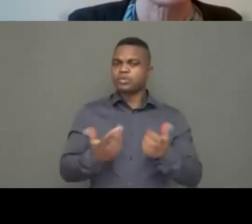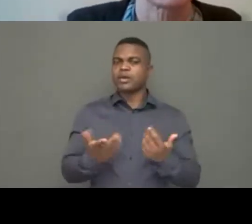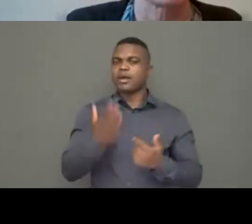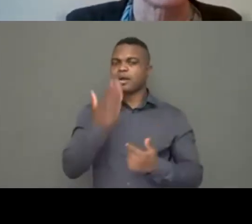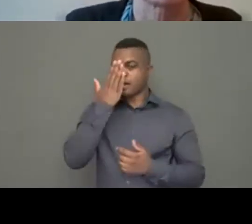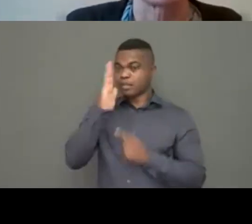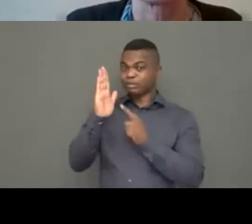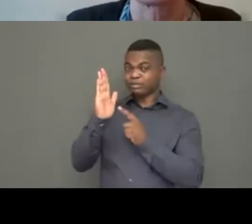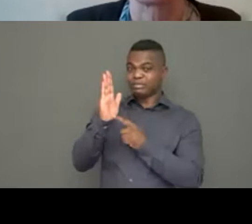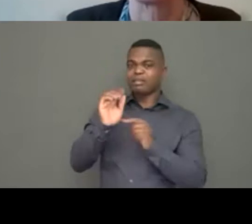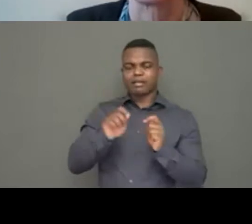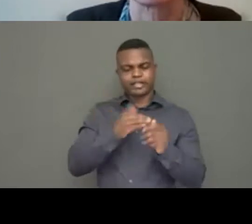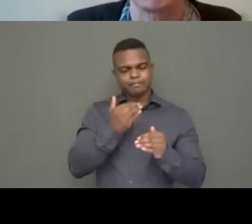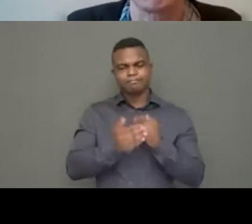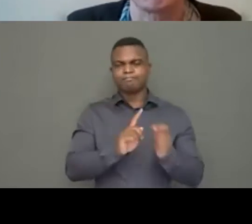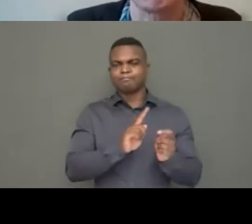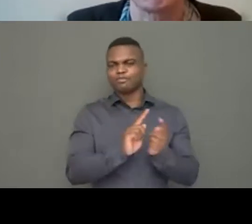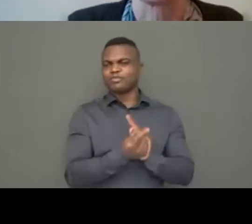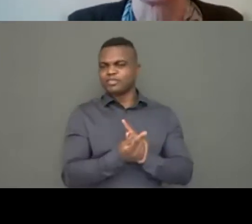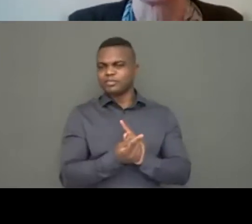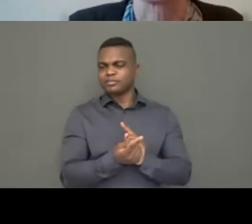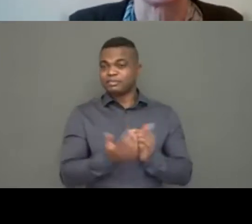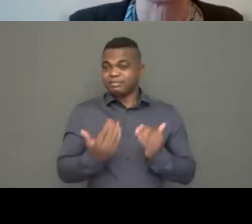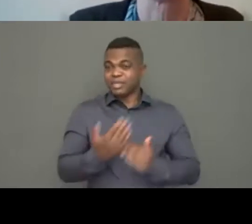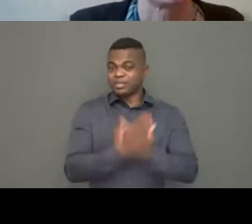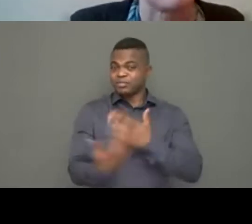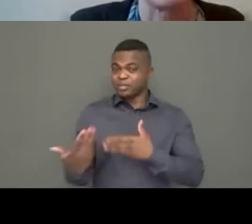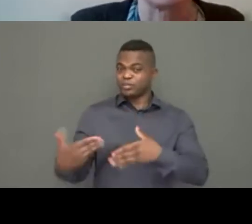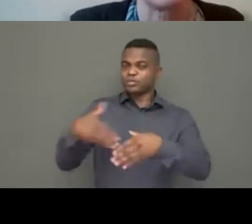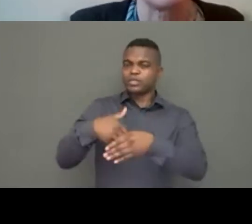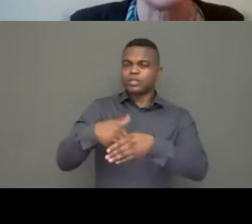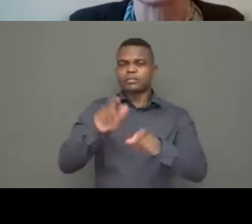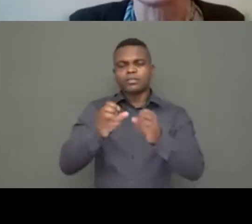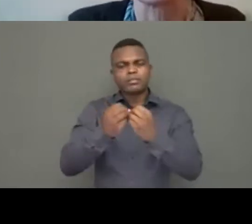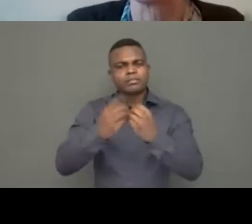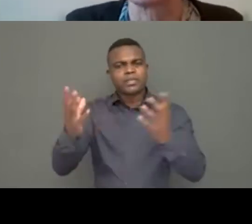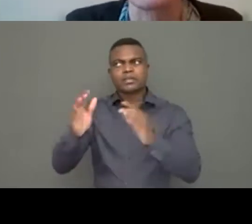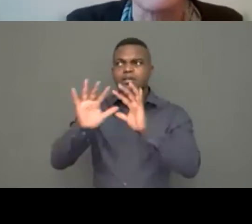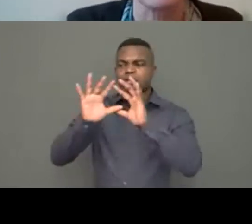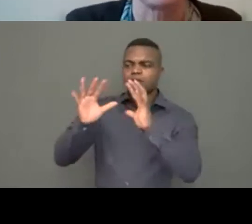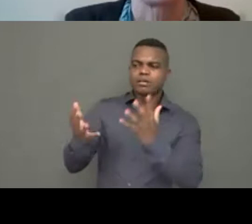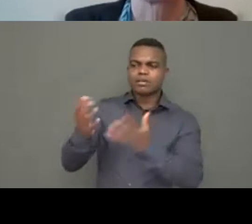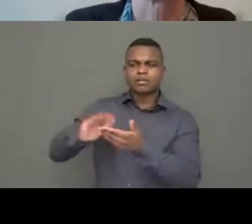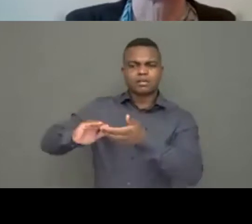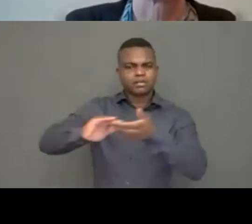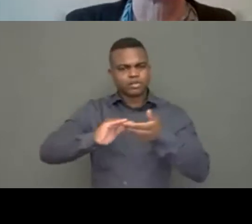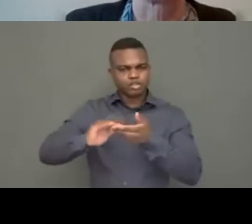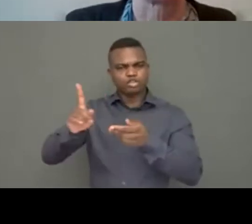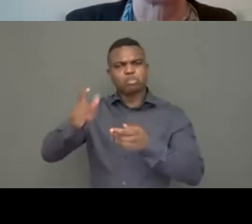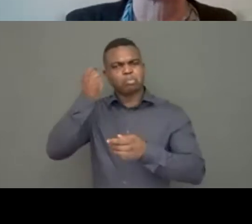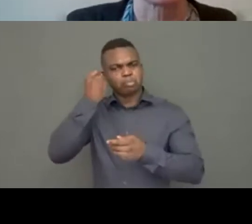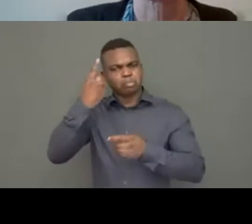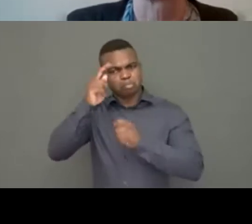agencies, international organizations, and so forth. So that's why also my message to Uganda is